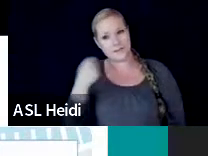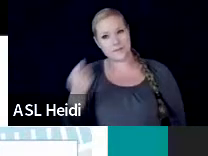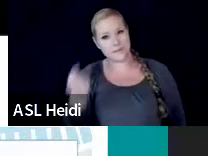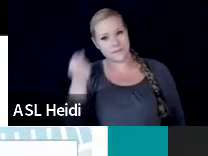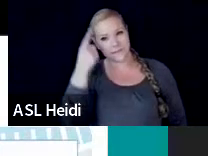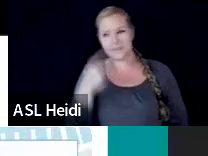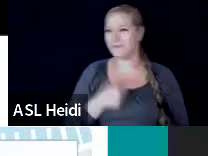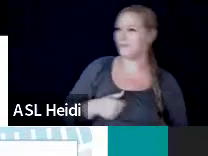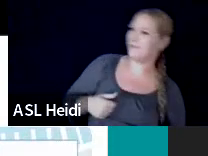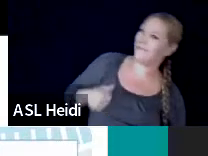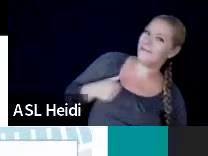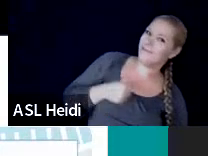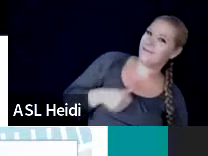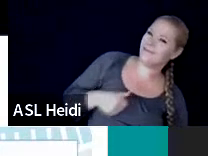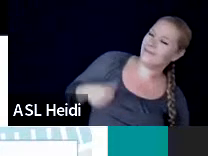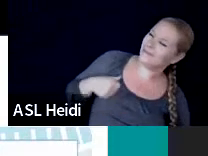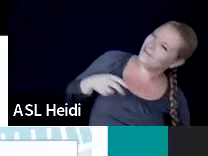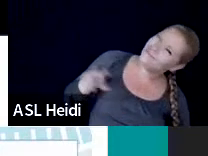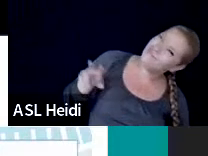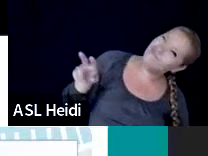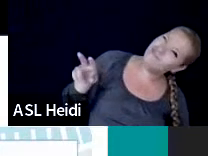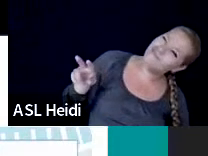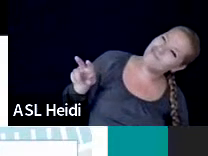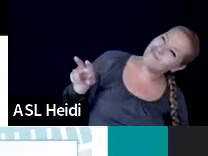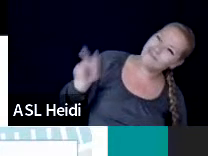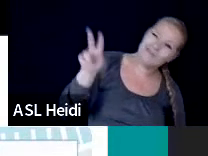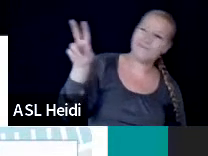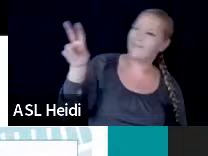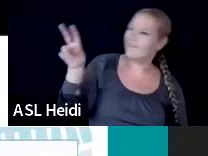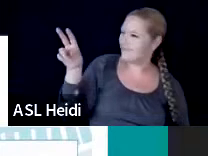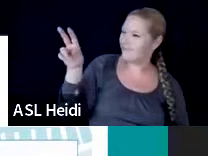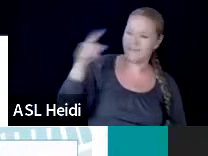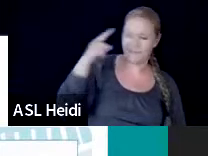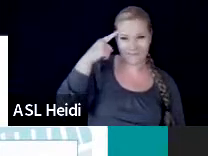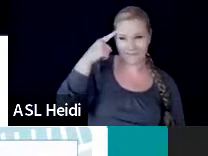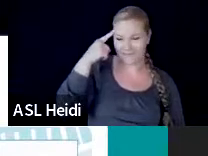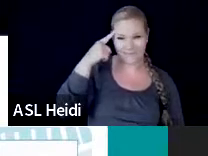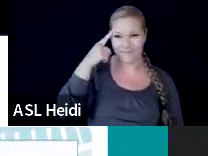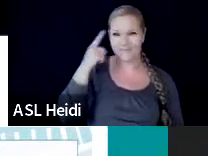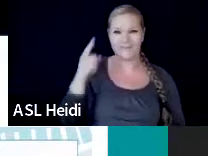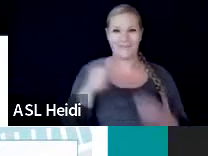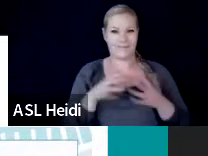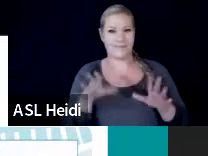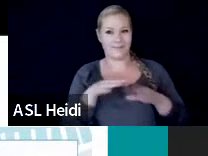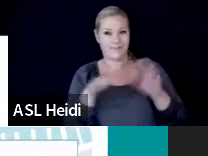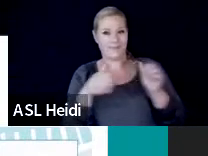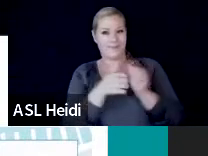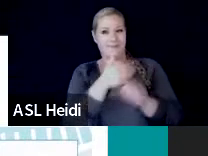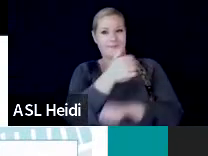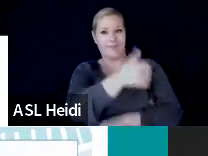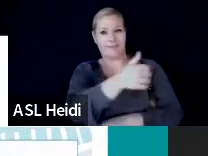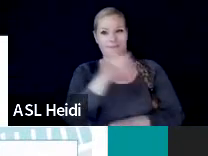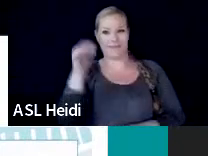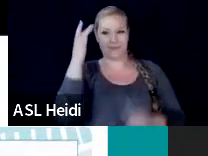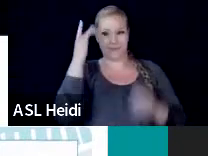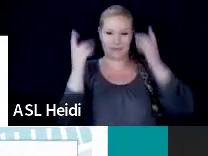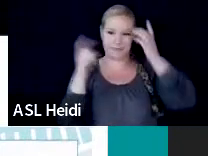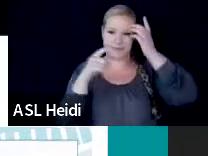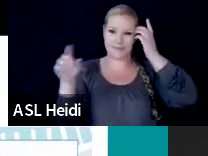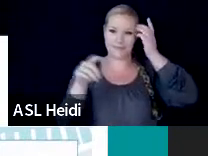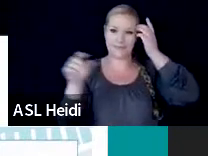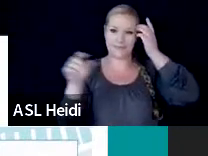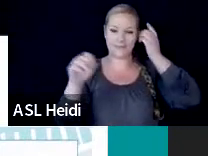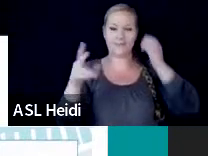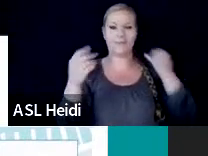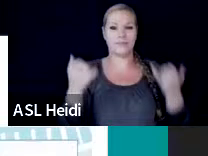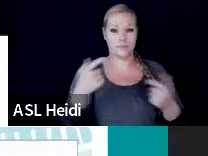Apologies. Okay. I was trying to, but you lost me. Yeah, I don't blame you. That's why we tried to get this cursor going. Okay, so you can